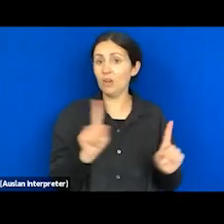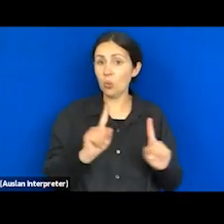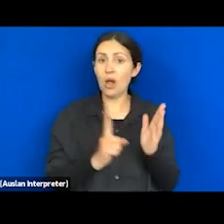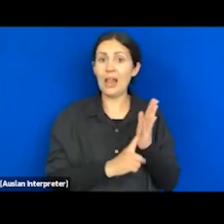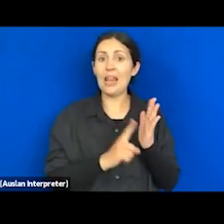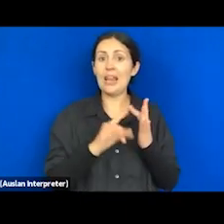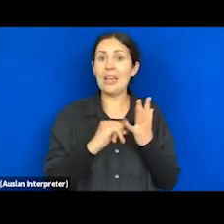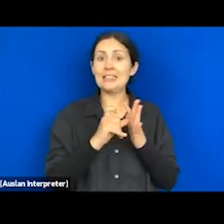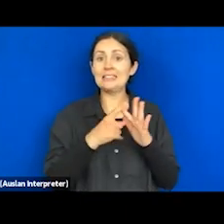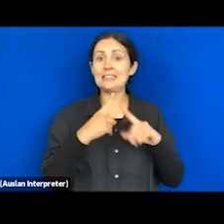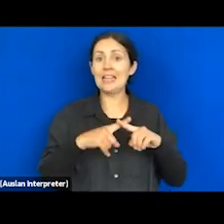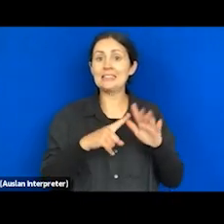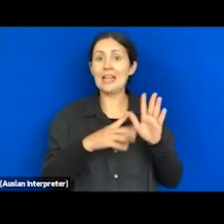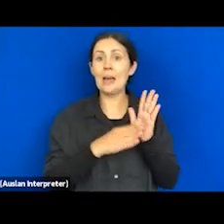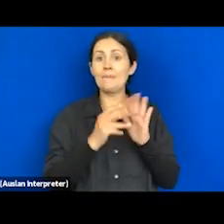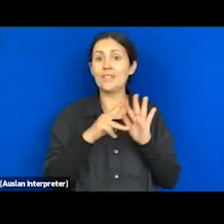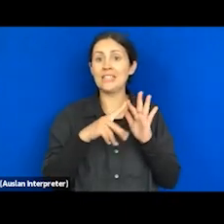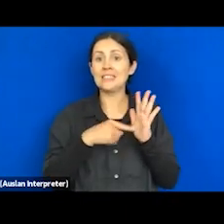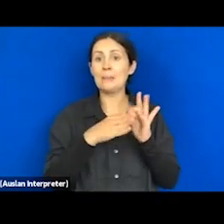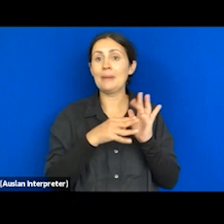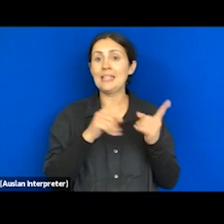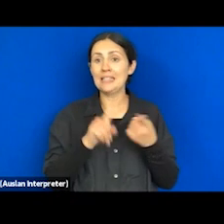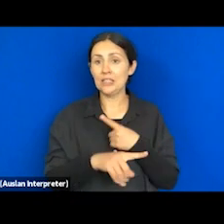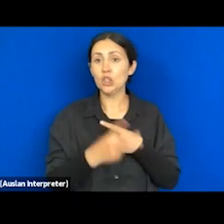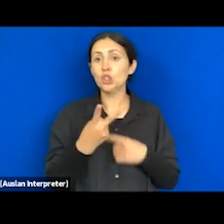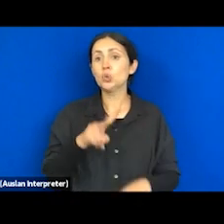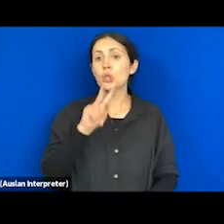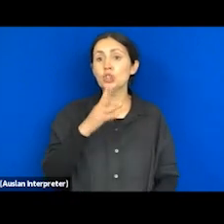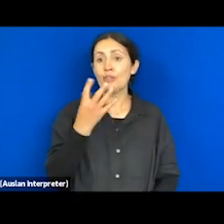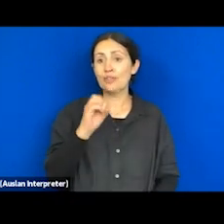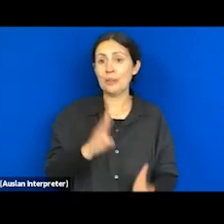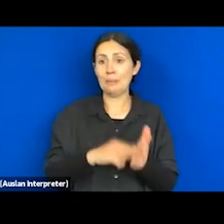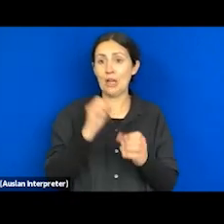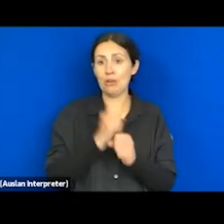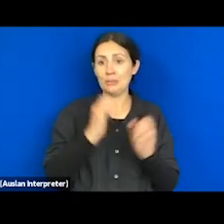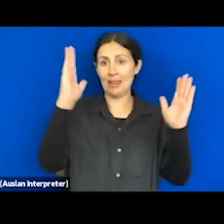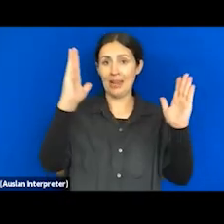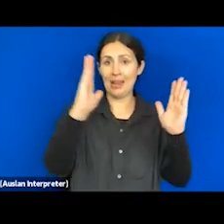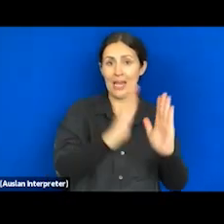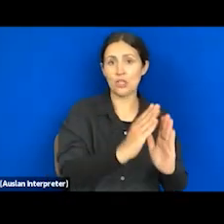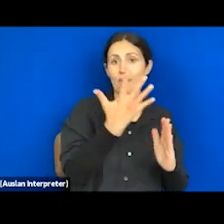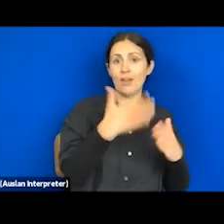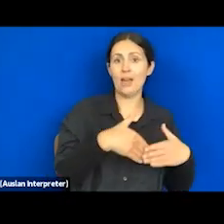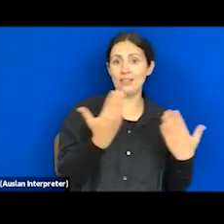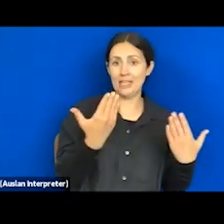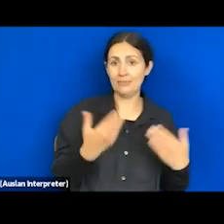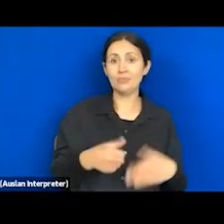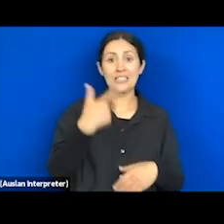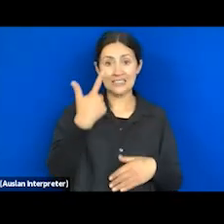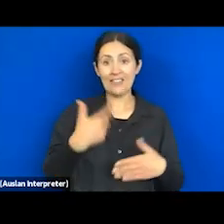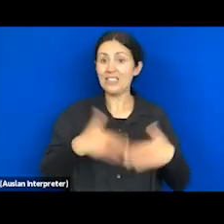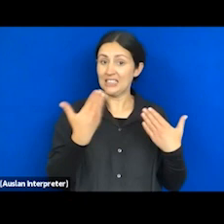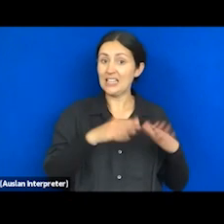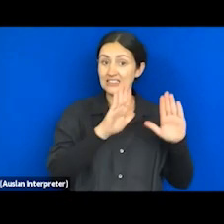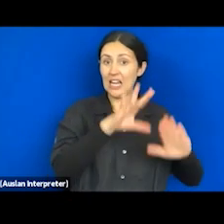at 250 milligrams and tapering over 5 days. The trial is being conducted through a 7-day inpatient admission with